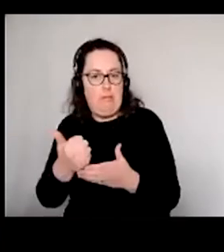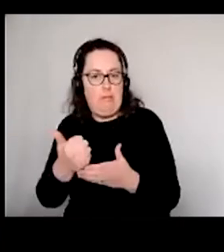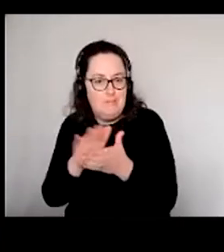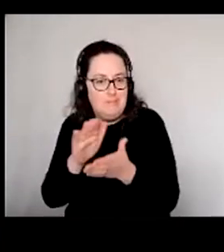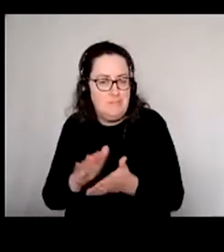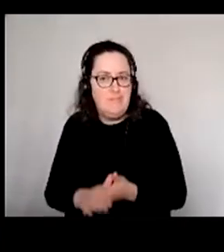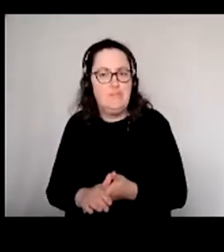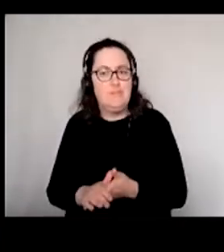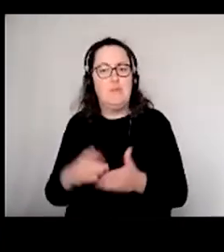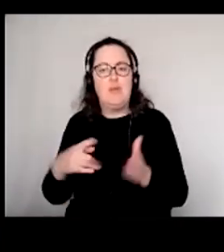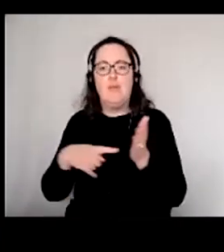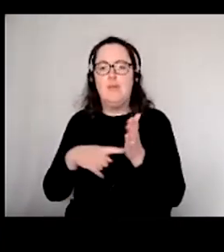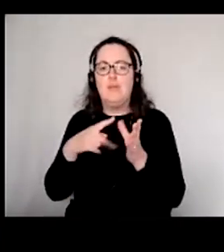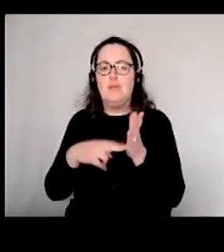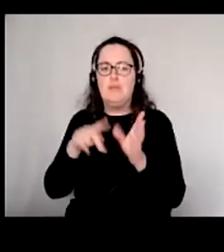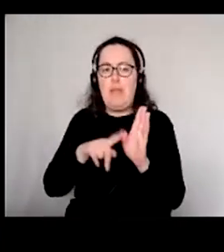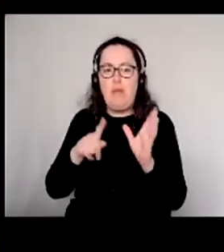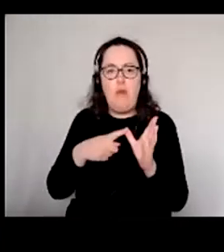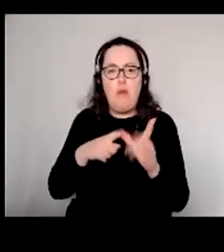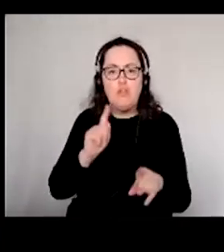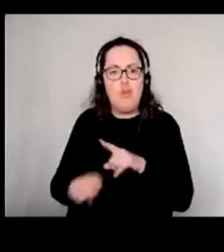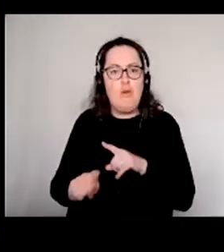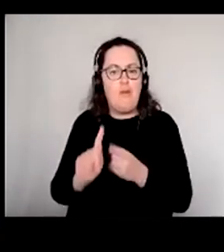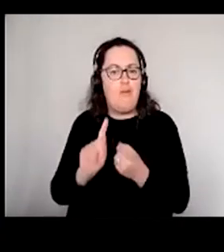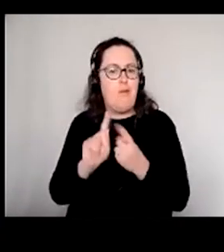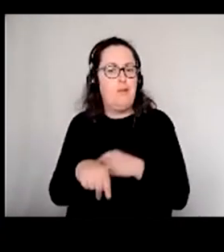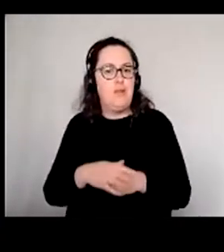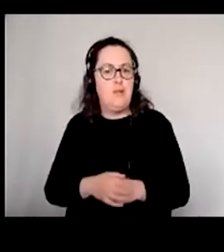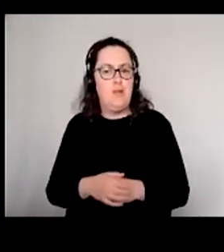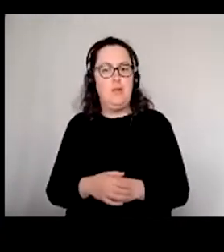think. Were you, Tanya? Did you want to have a crack at that?